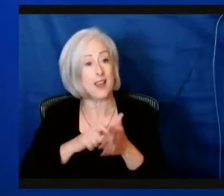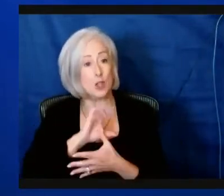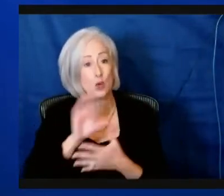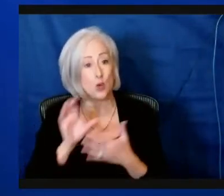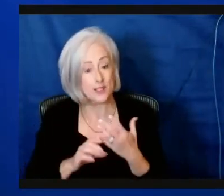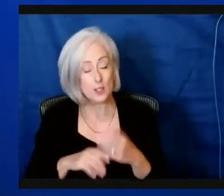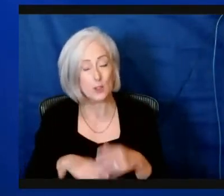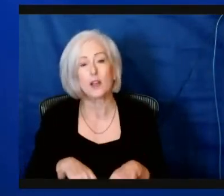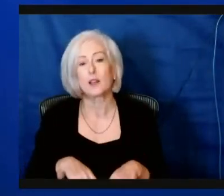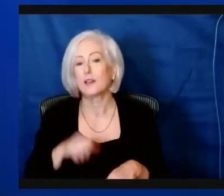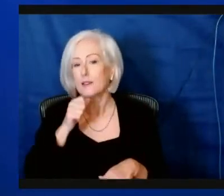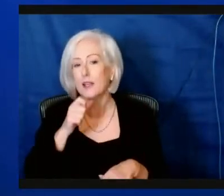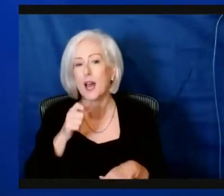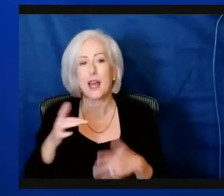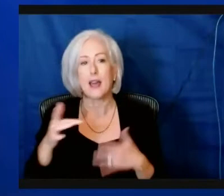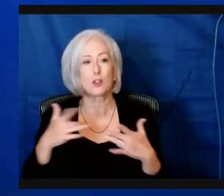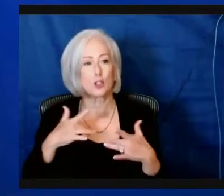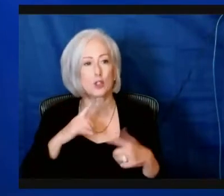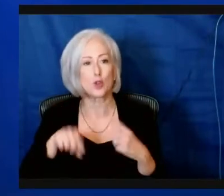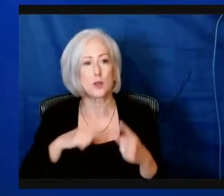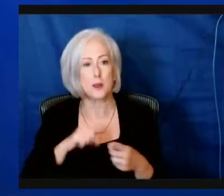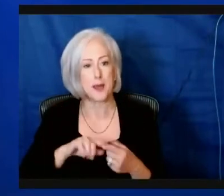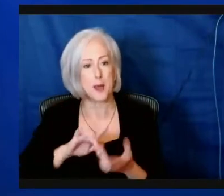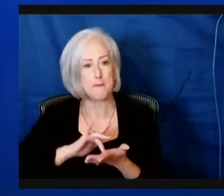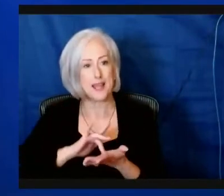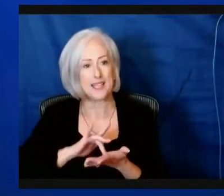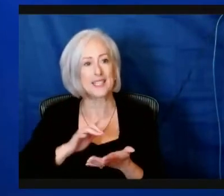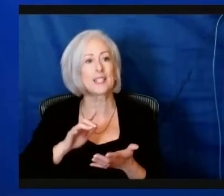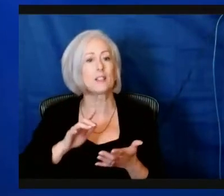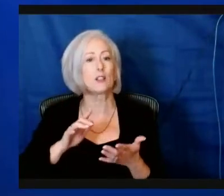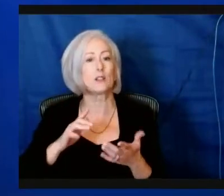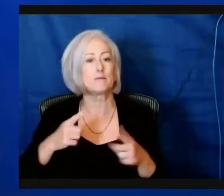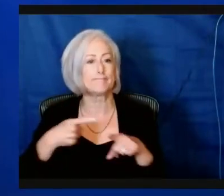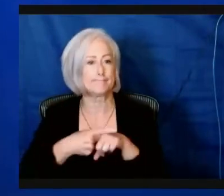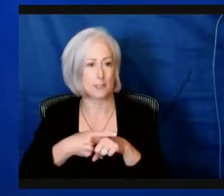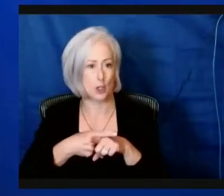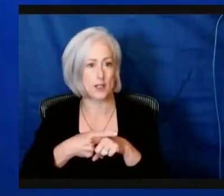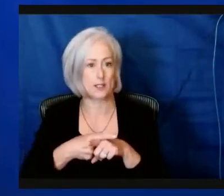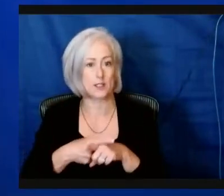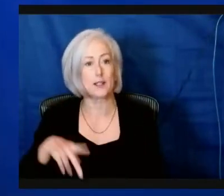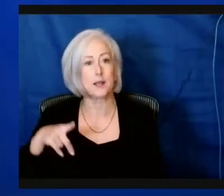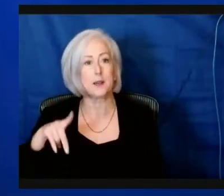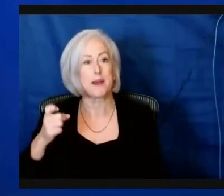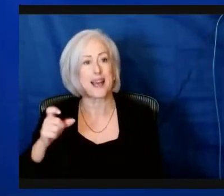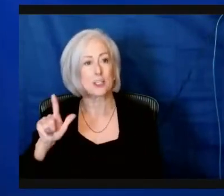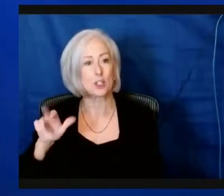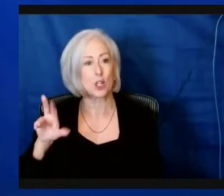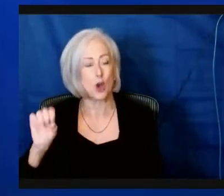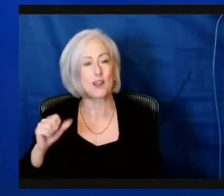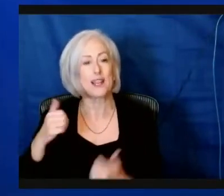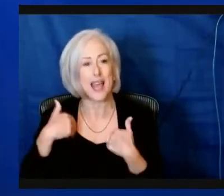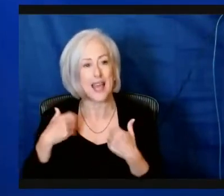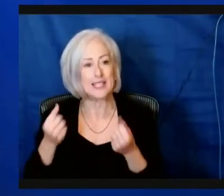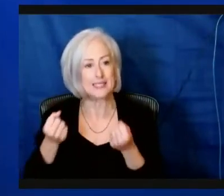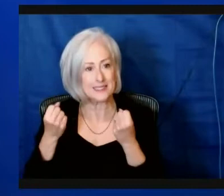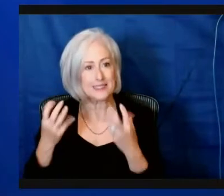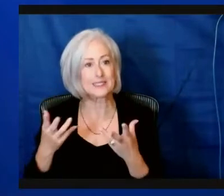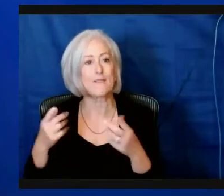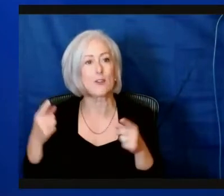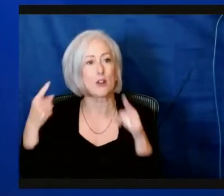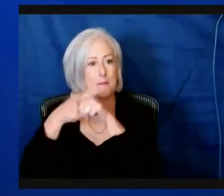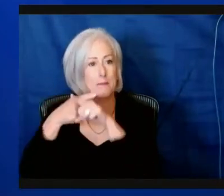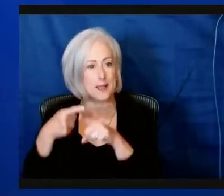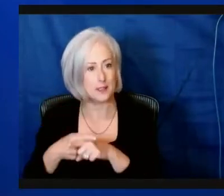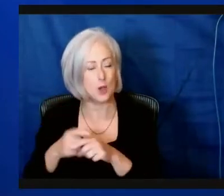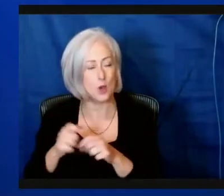drug interactions, because that's the one hang up with Paxlovid, is there are a lot of drug interactions. So you have to talk to the pharmacist and your primary care doc to make sure that you're safe. But